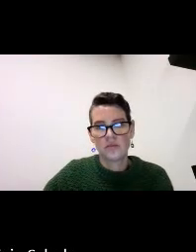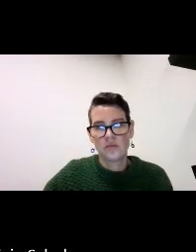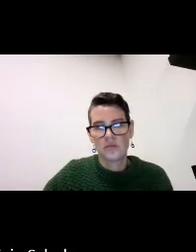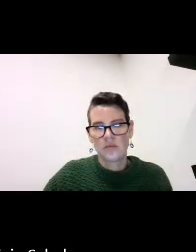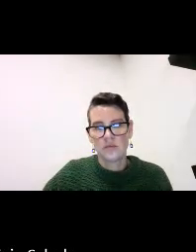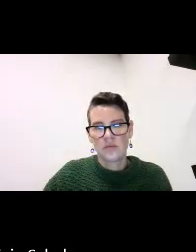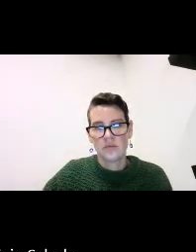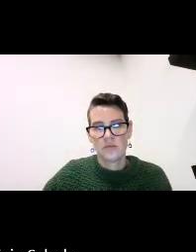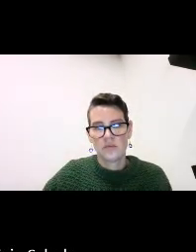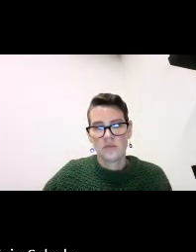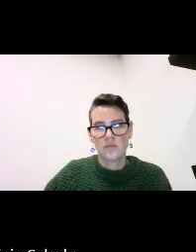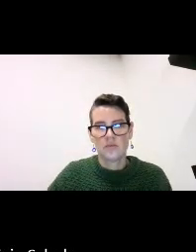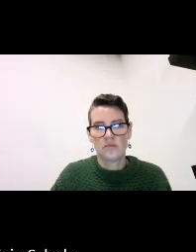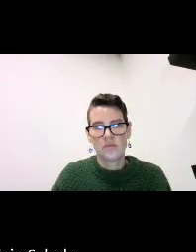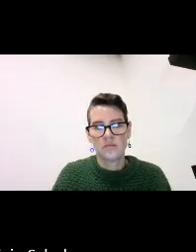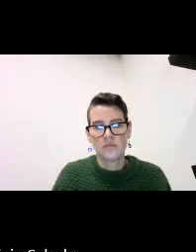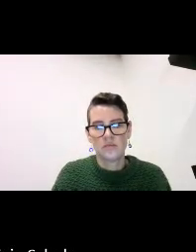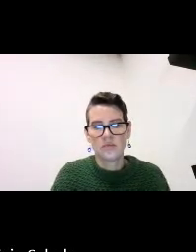We will,